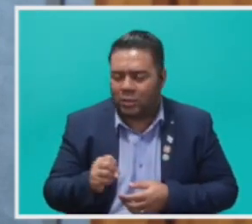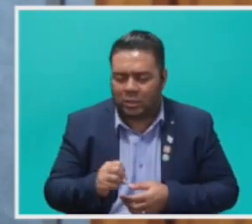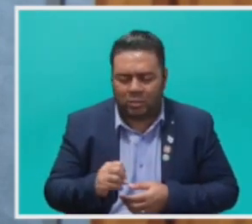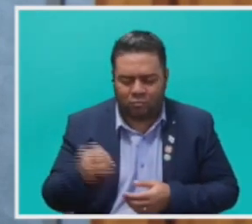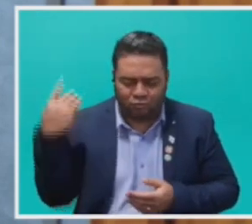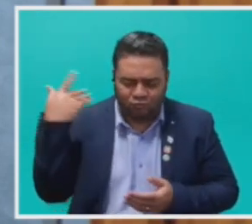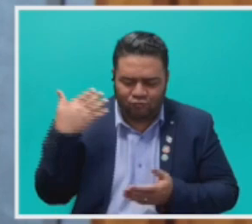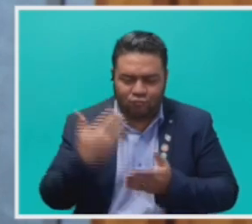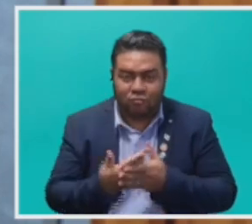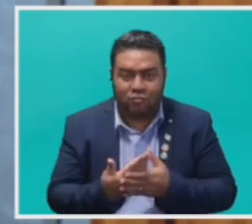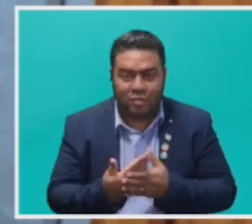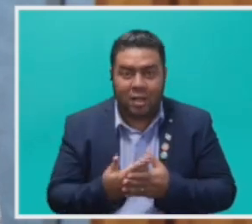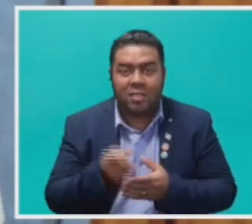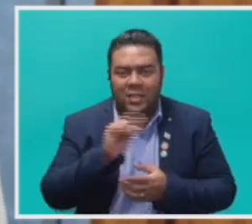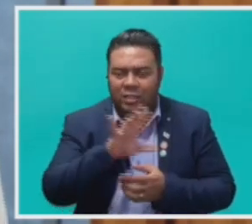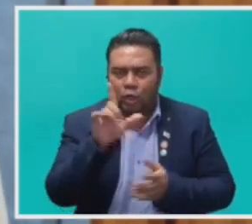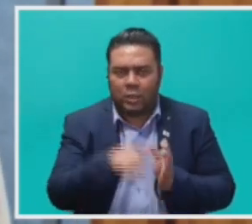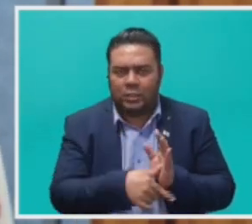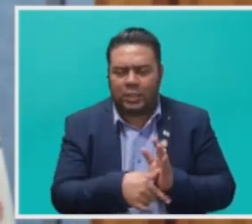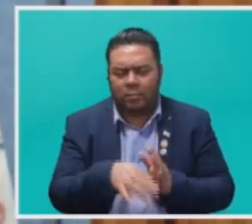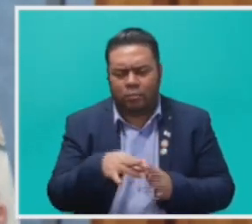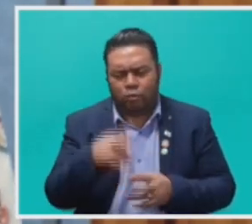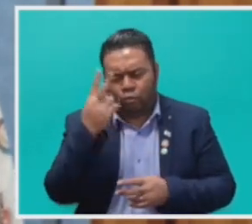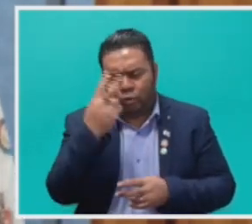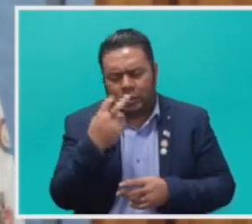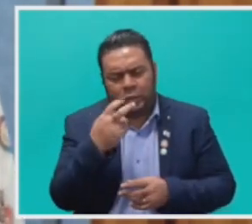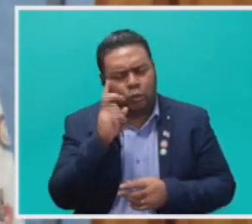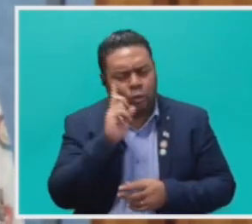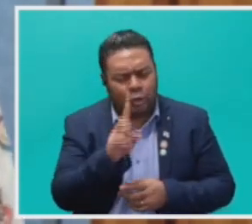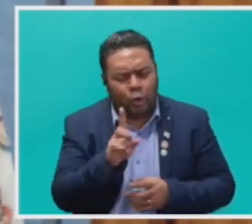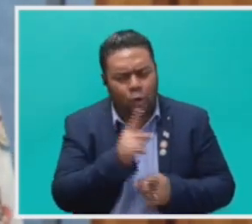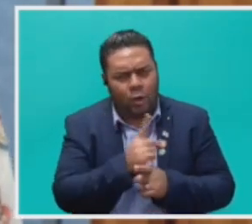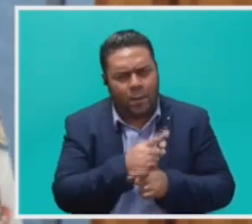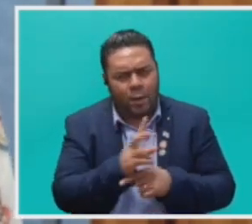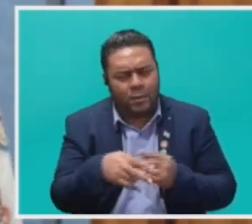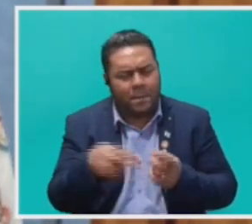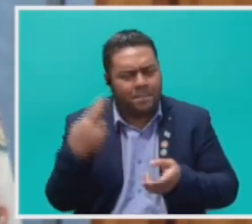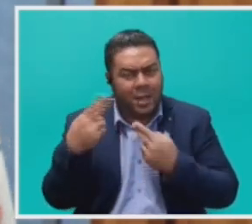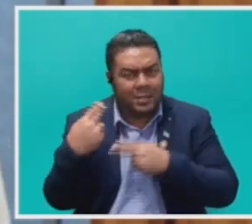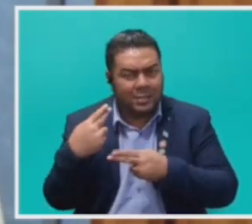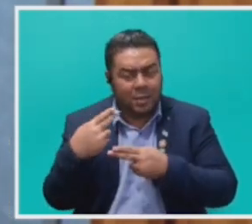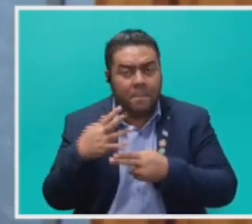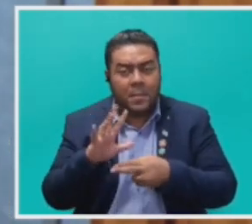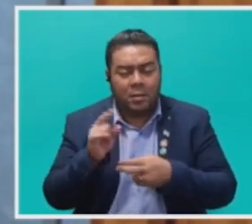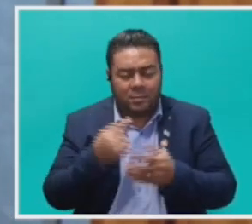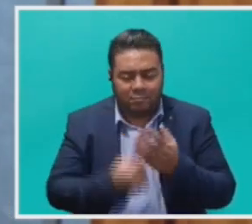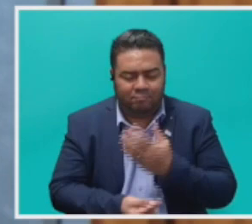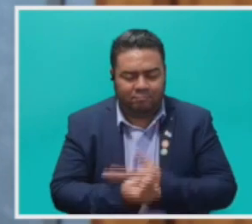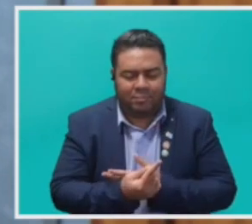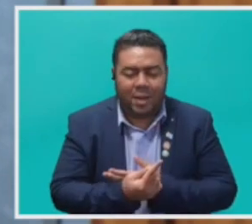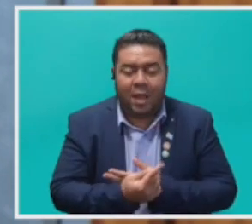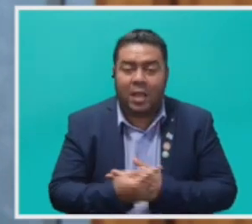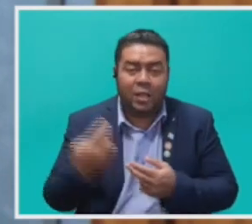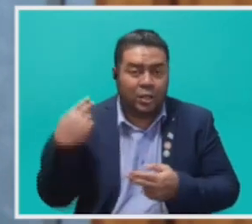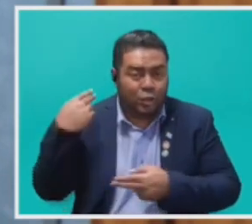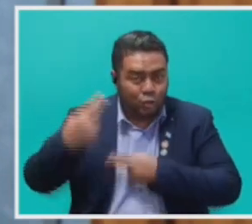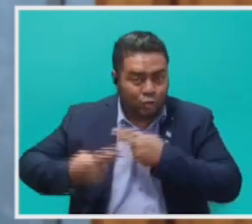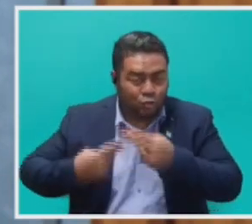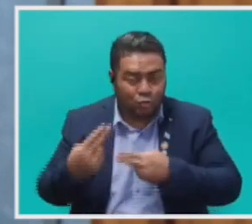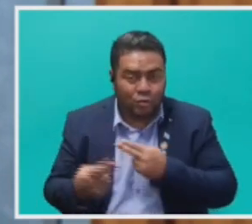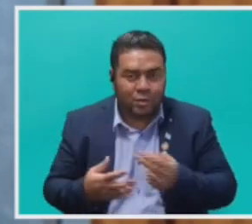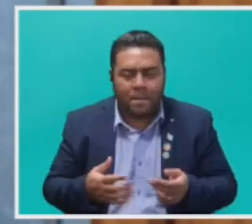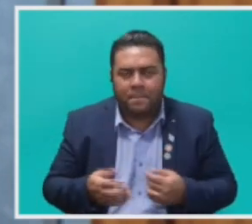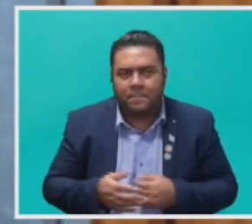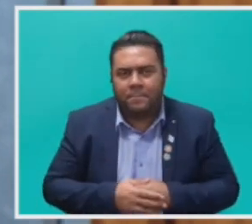last. But this is not a time to dwell on that issue. Mr. Speaker, the sad events which have plagued our history themselves